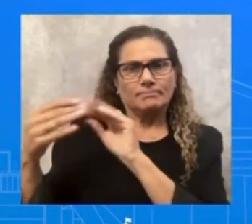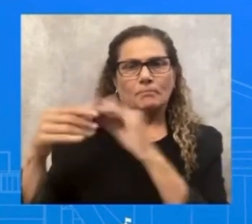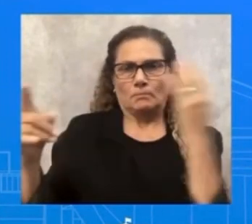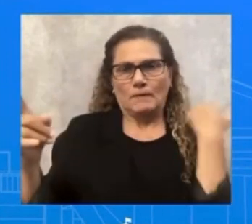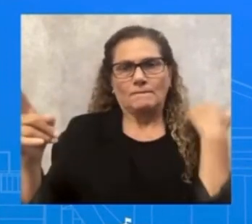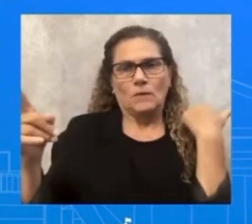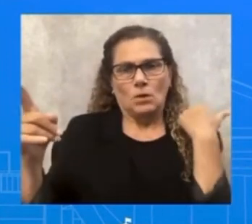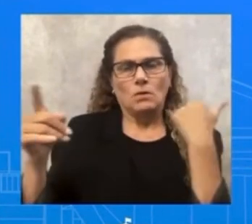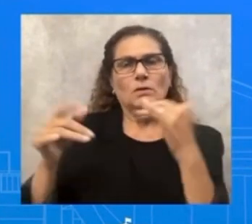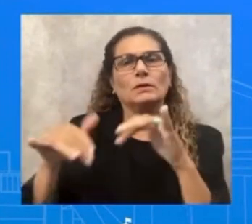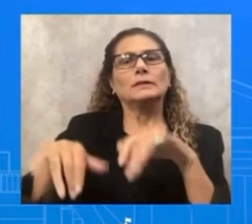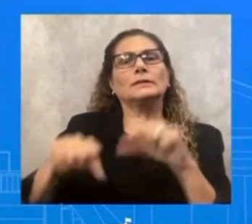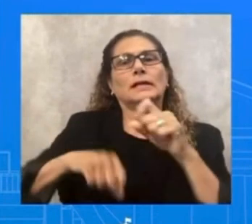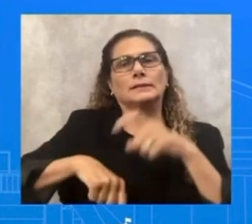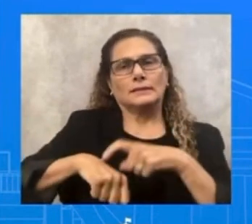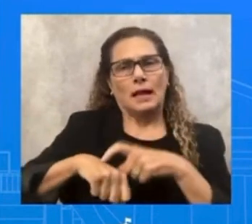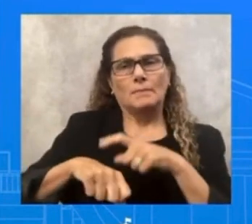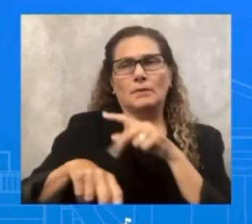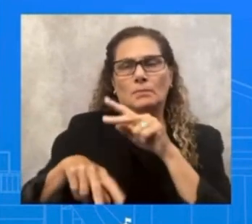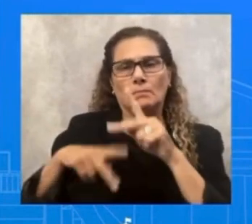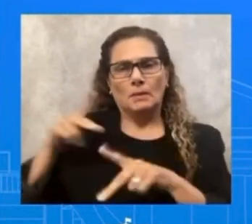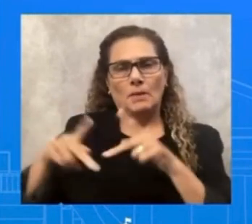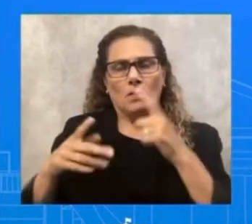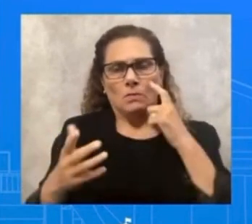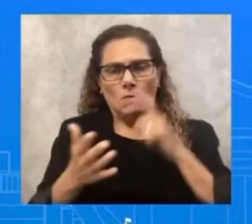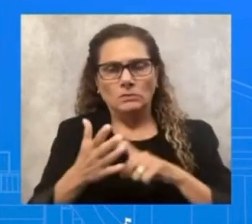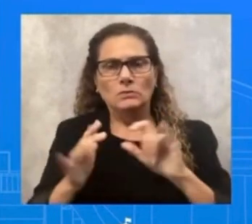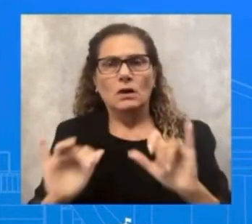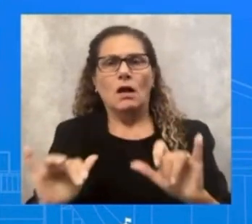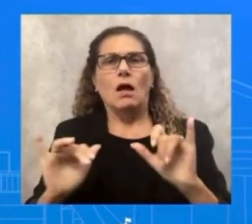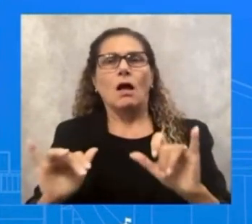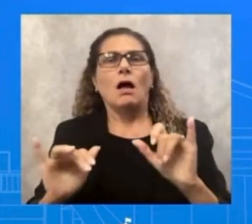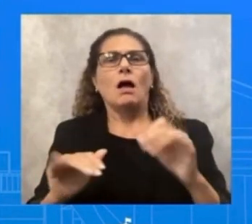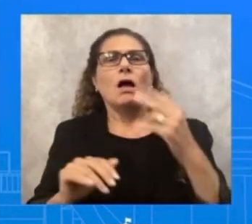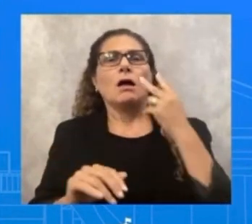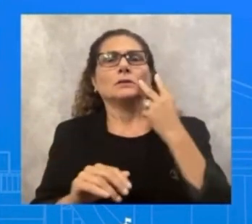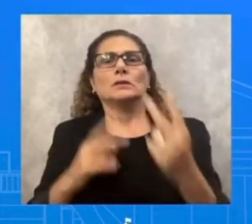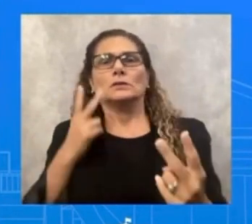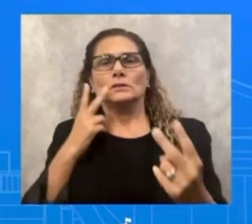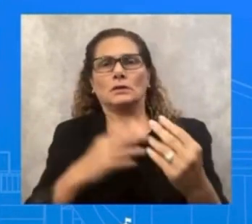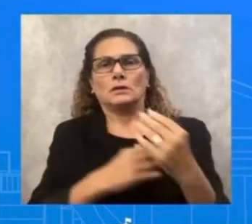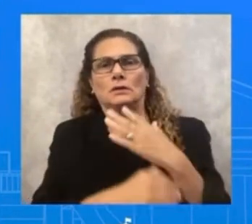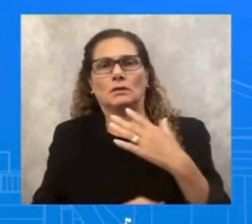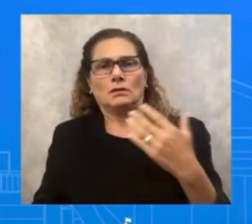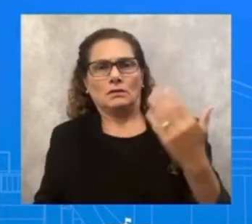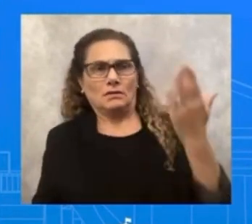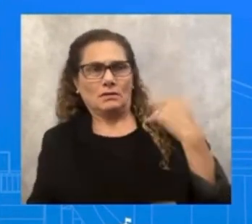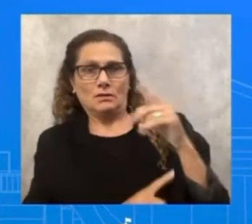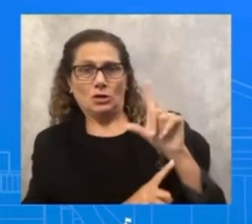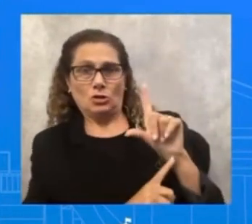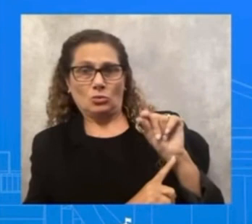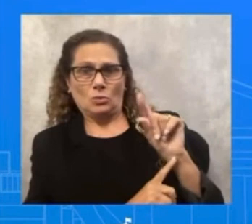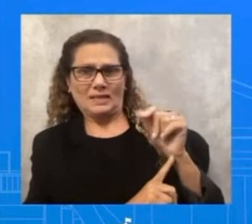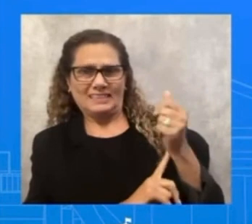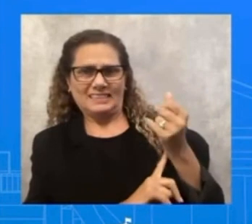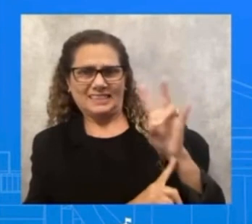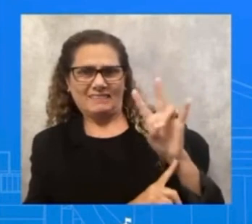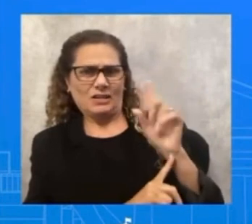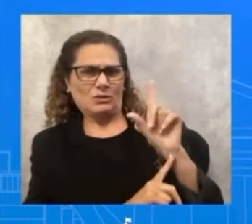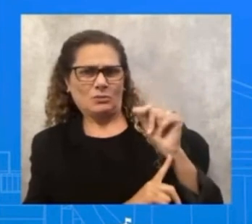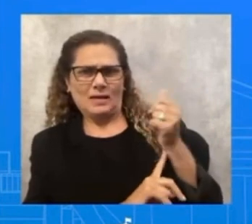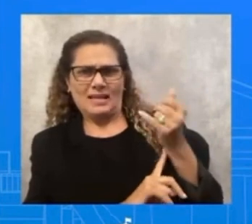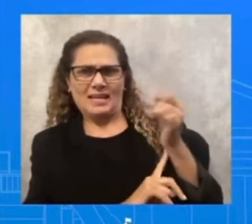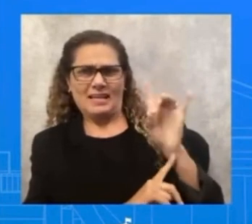really focused on that back in 2017, 2018, people recognized the true benefit